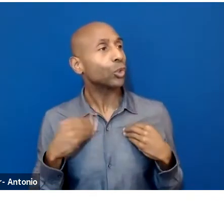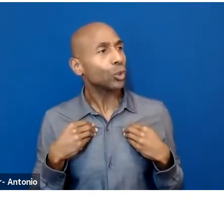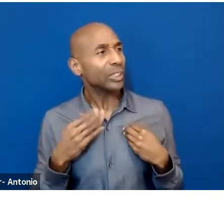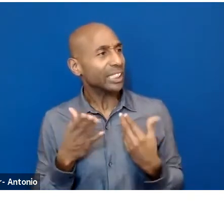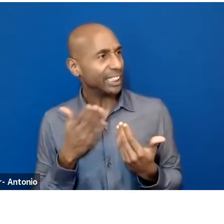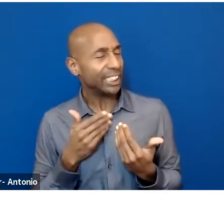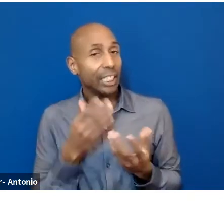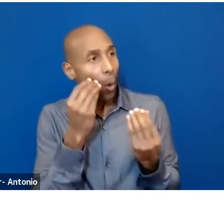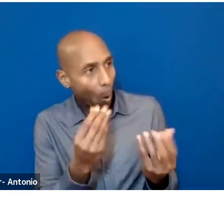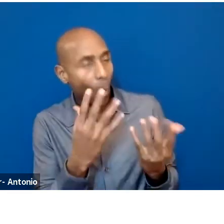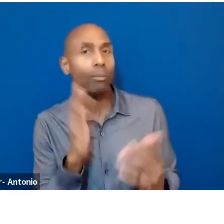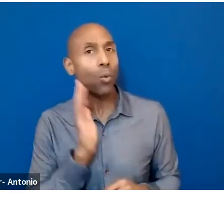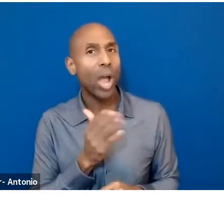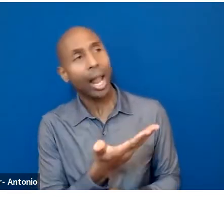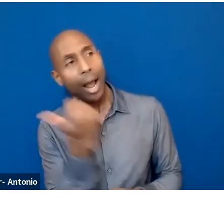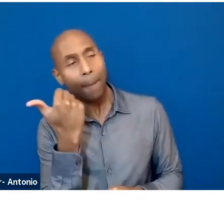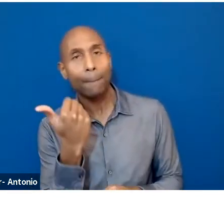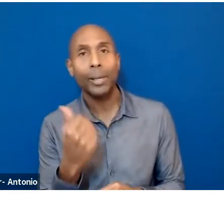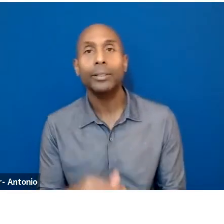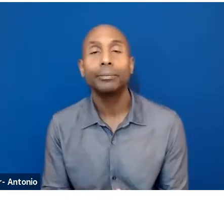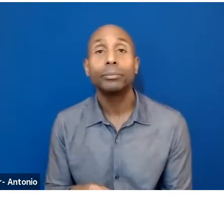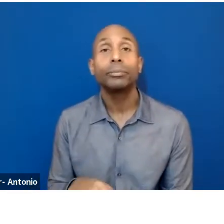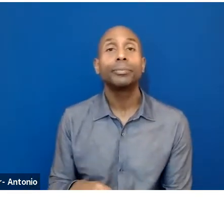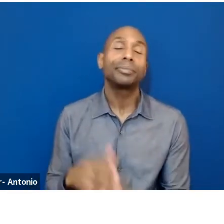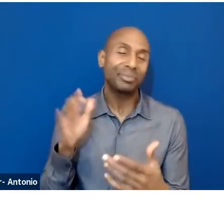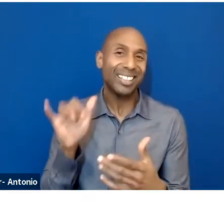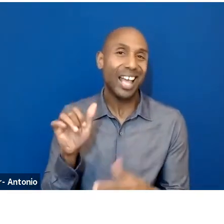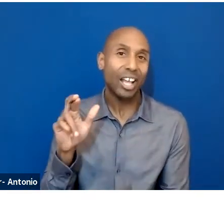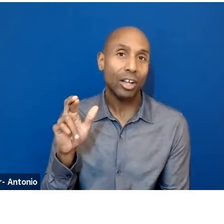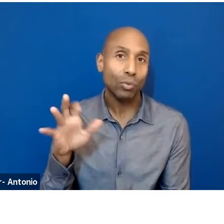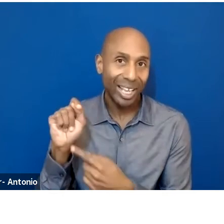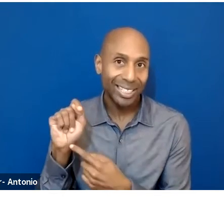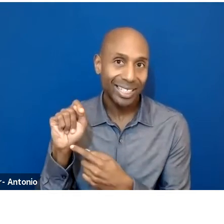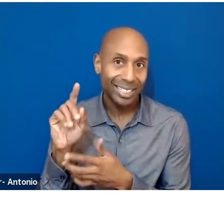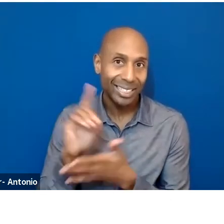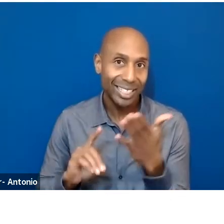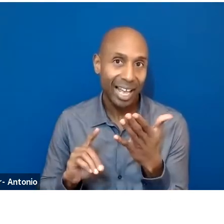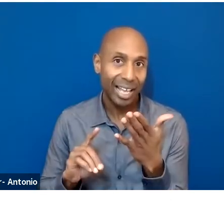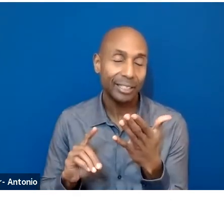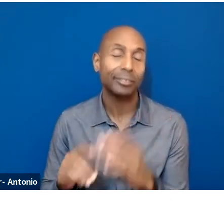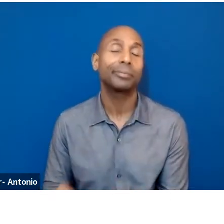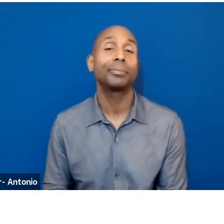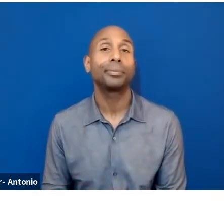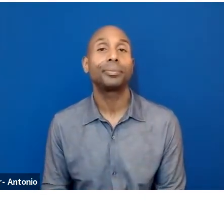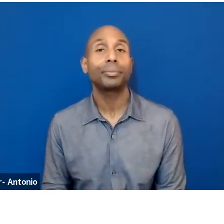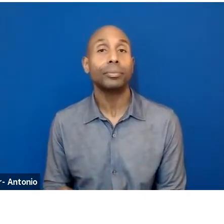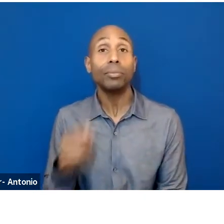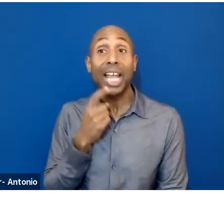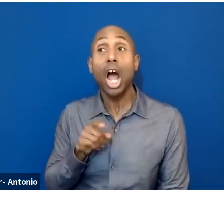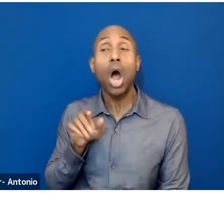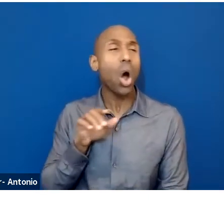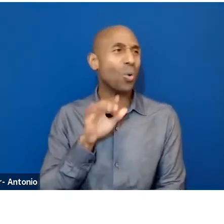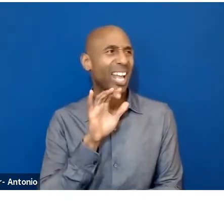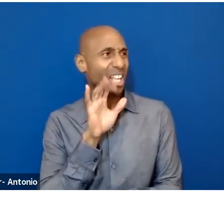were somehow naturally suited for this kind of exploitation, right? And certainly their work is unskilled because they have